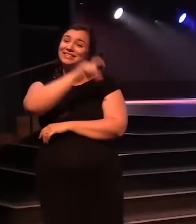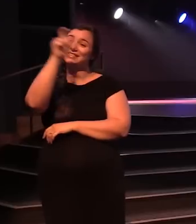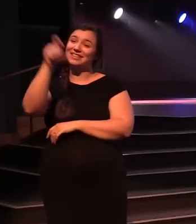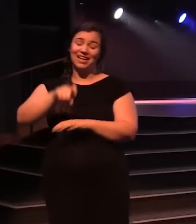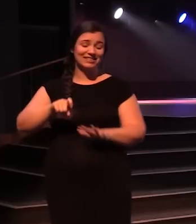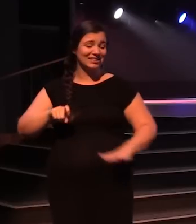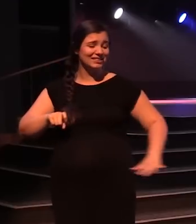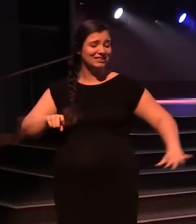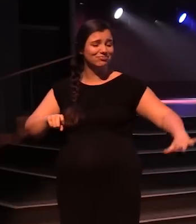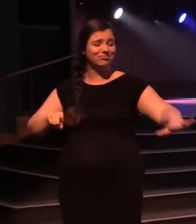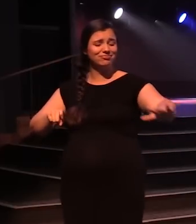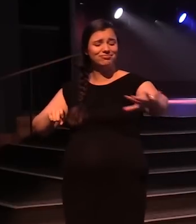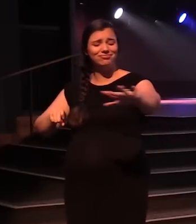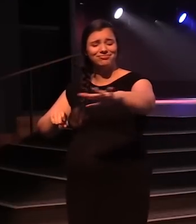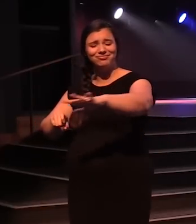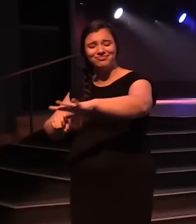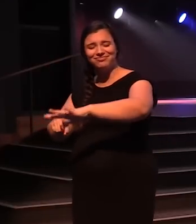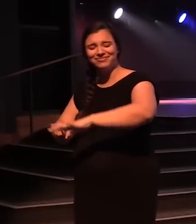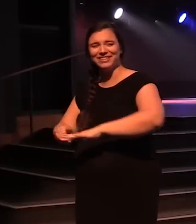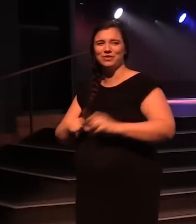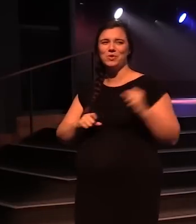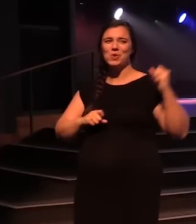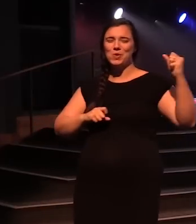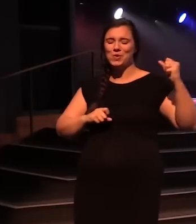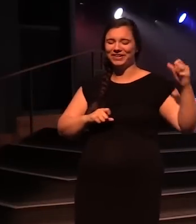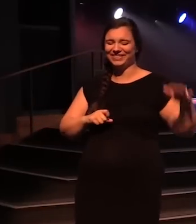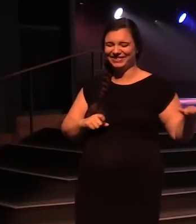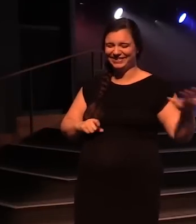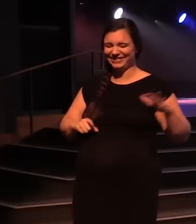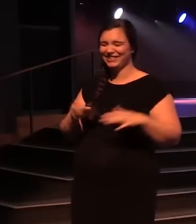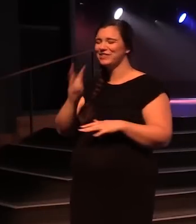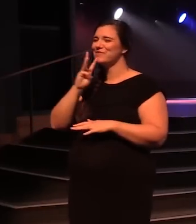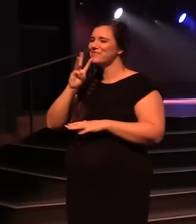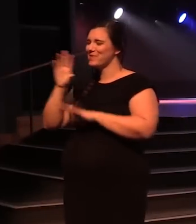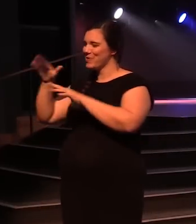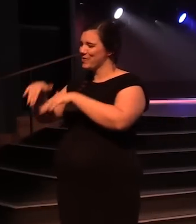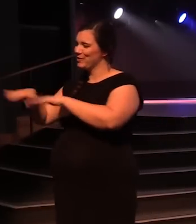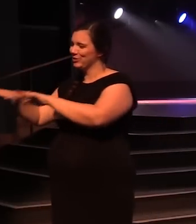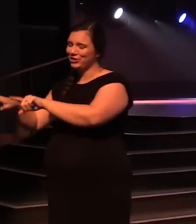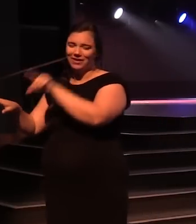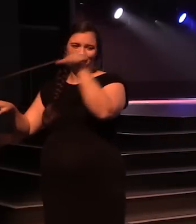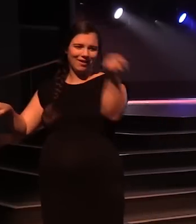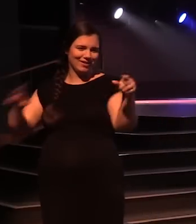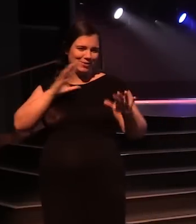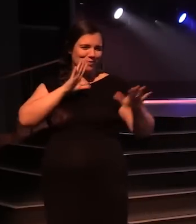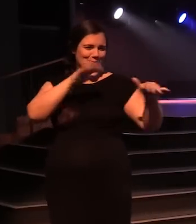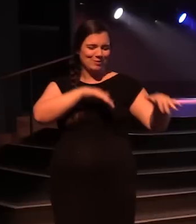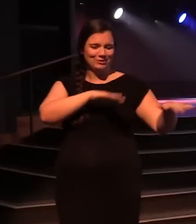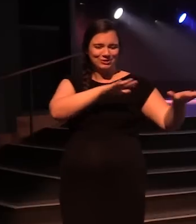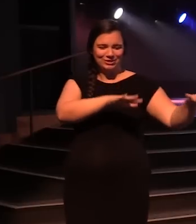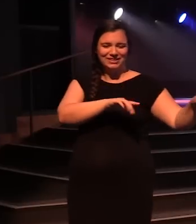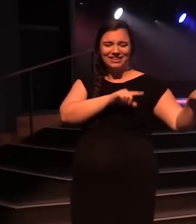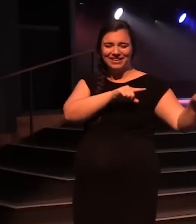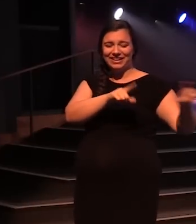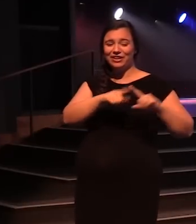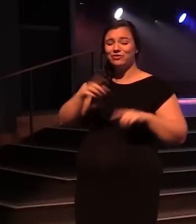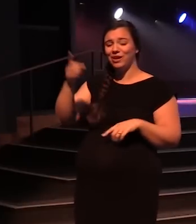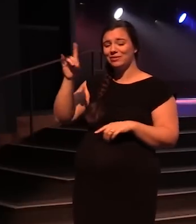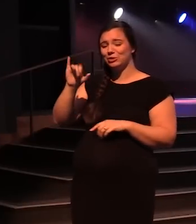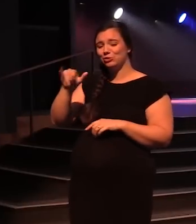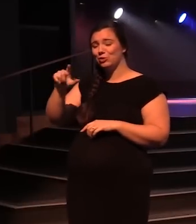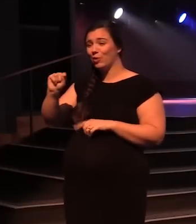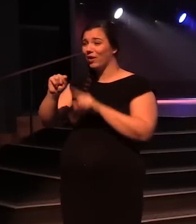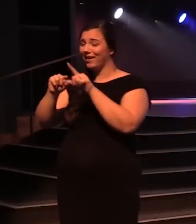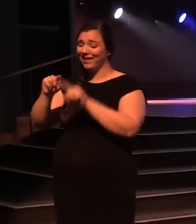across the plains of Texas, from sea to shining sea, from Detroit down